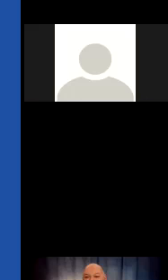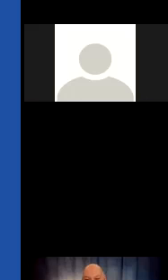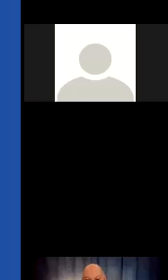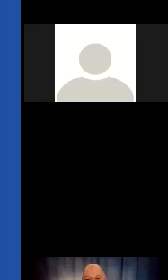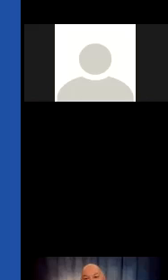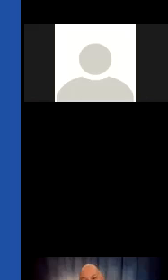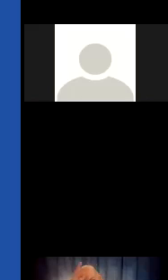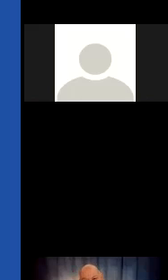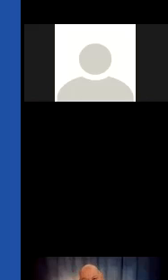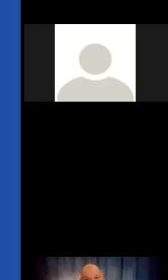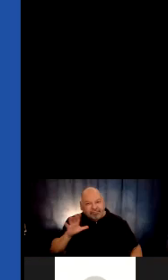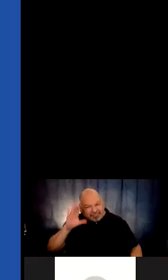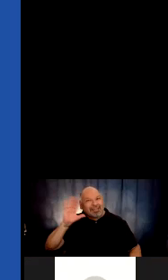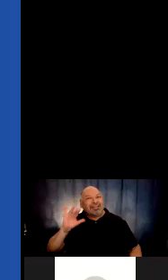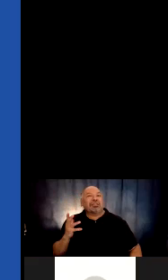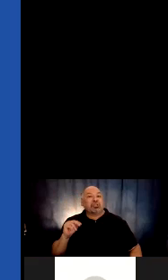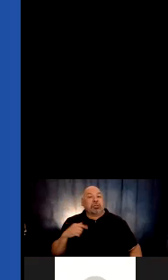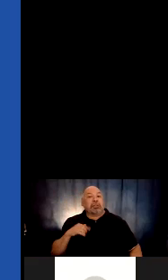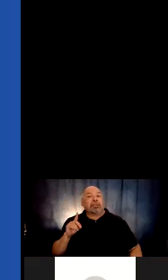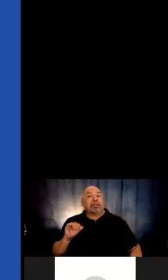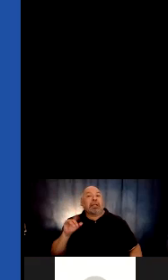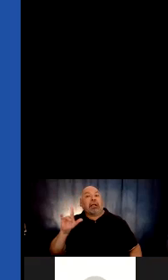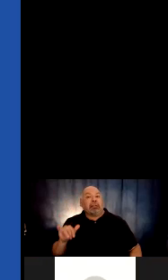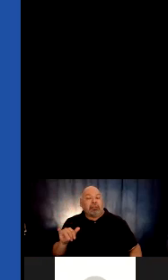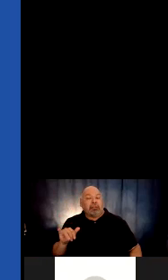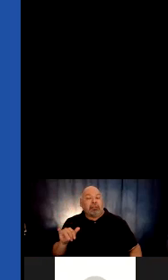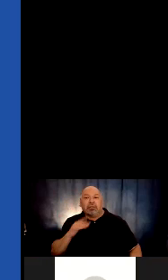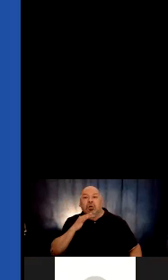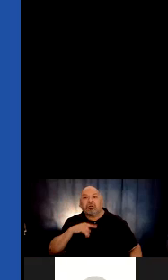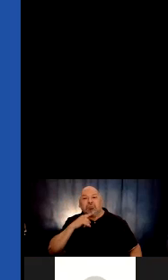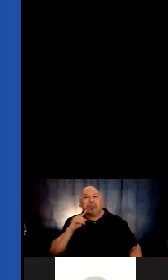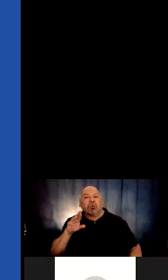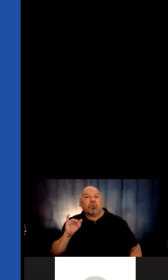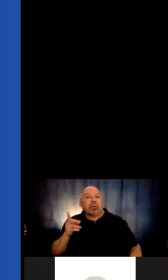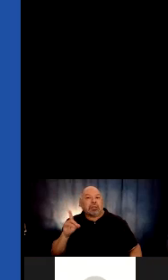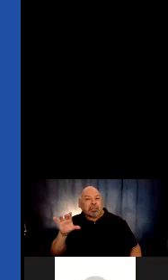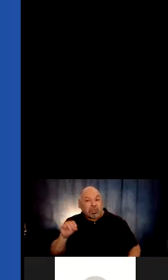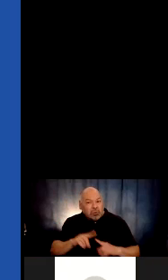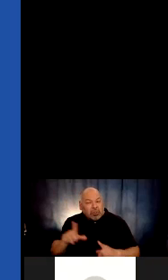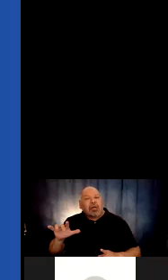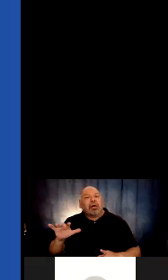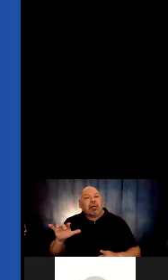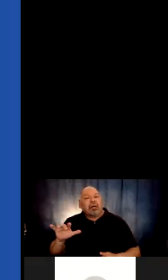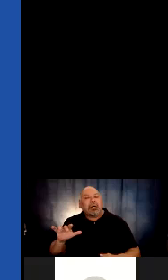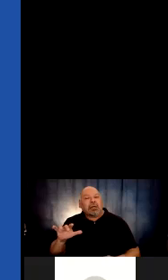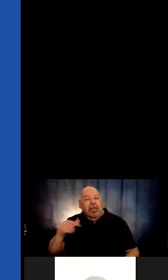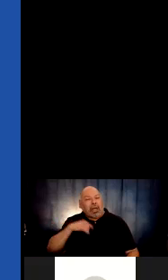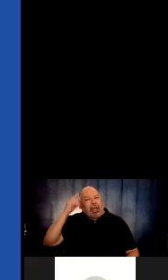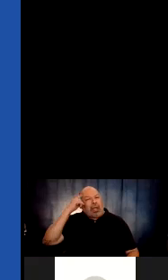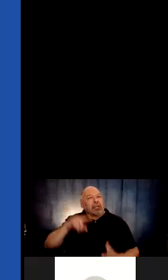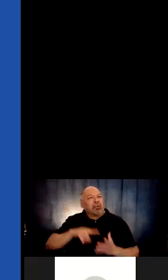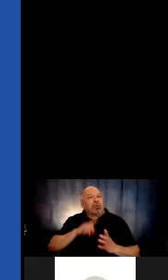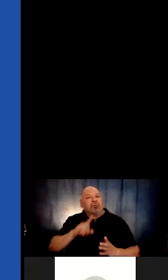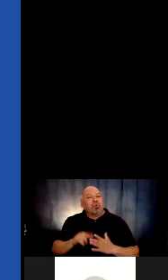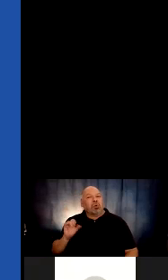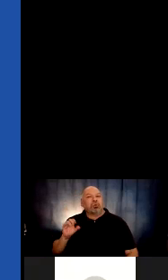You bet. Hi there. This is John Daly with Colorado Public Radio. Thanks so much for taking our questions. I have a question. I think this would be